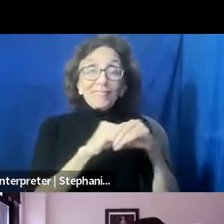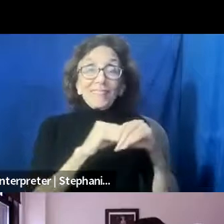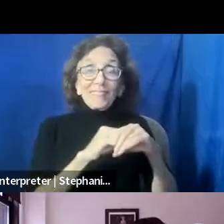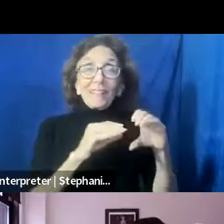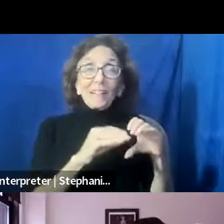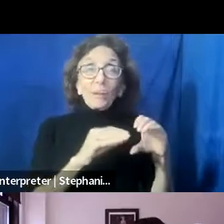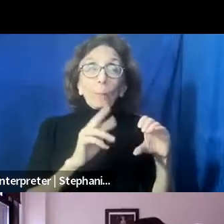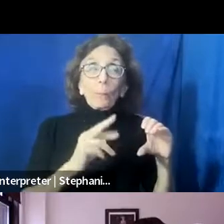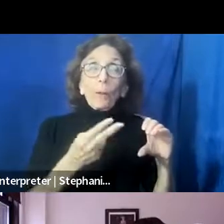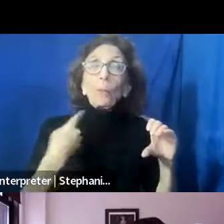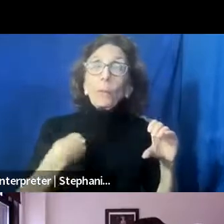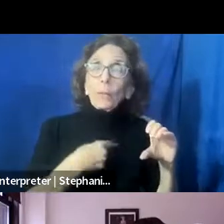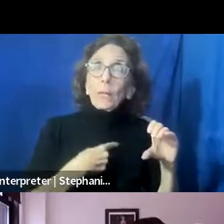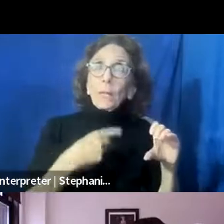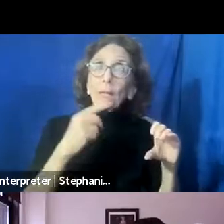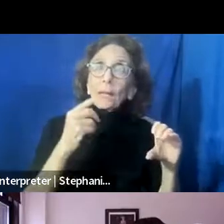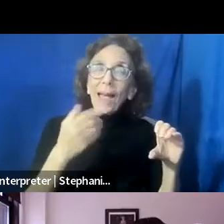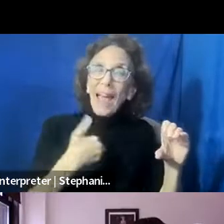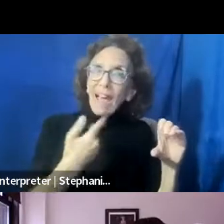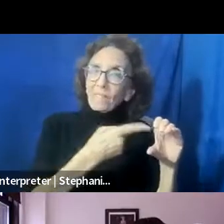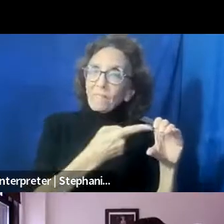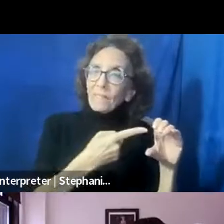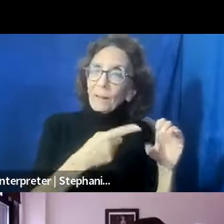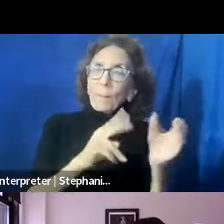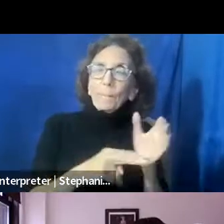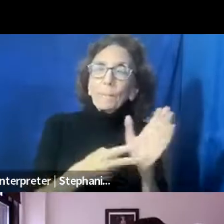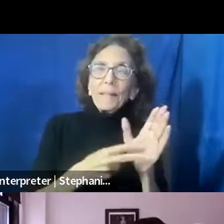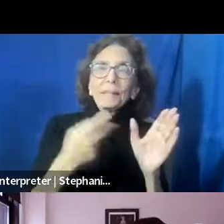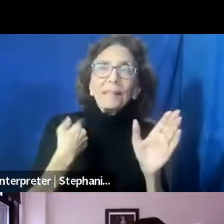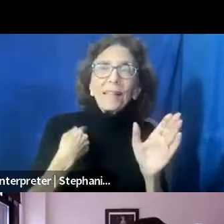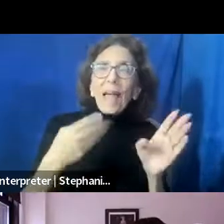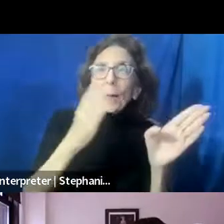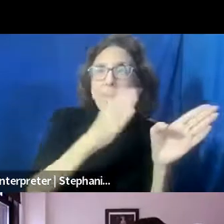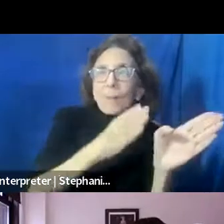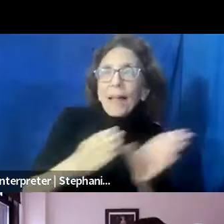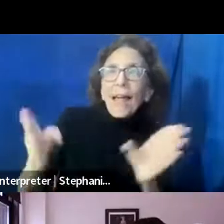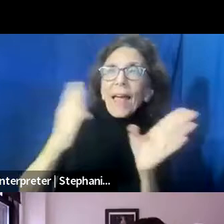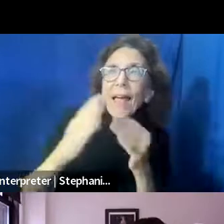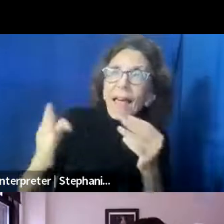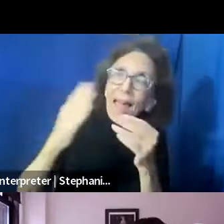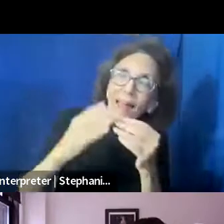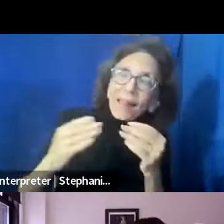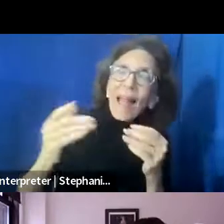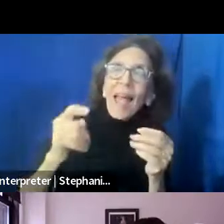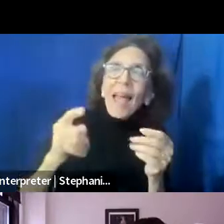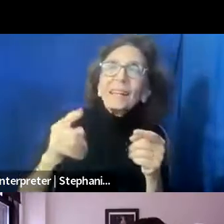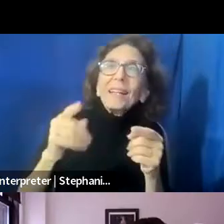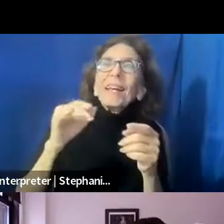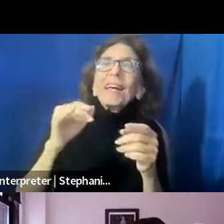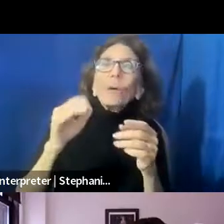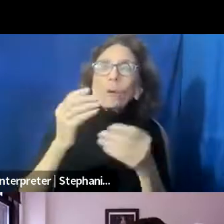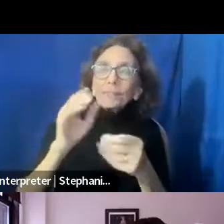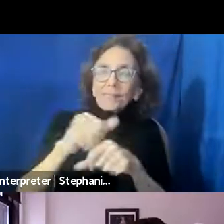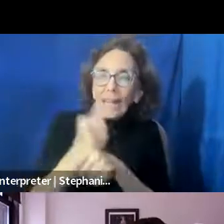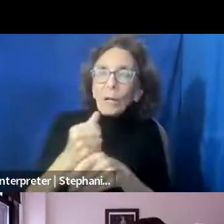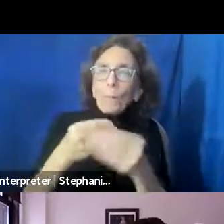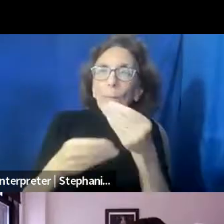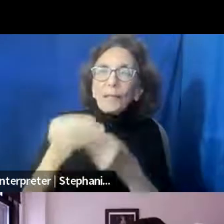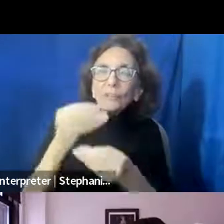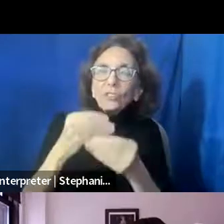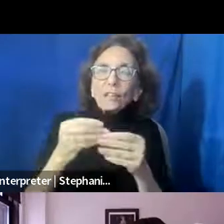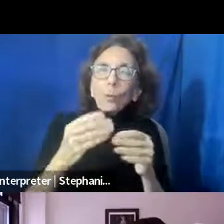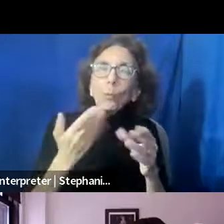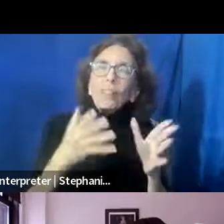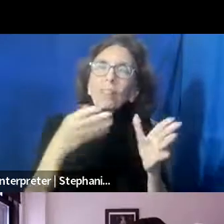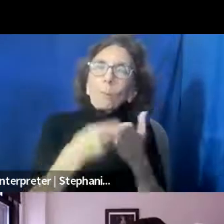us to plan and budget, knowing that we have a bit of a safety net and that we don't have to be quite as